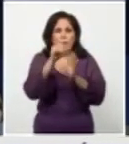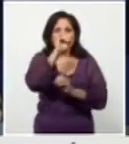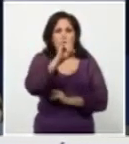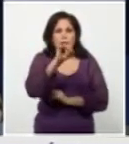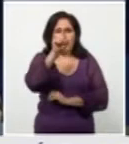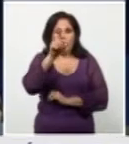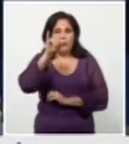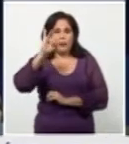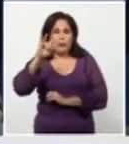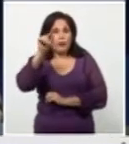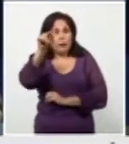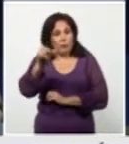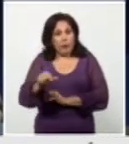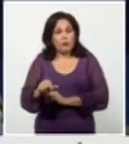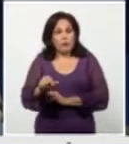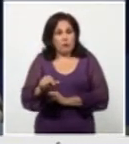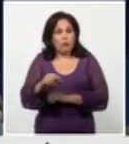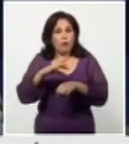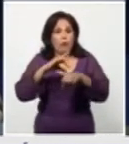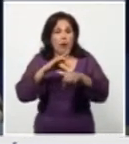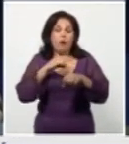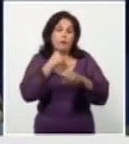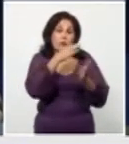3.617 accumulating